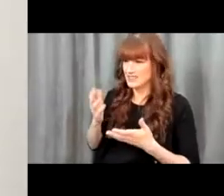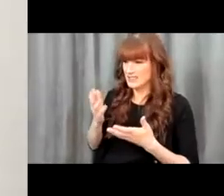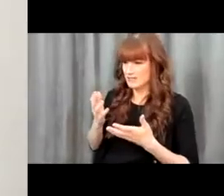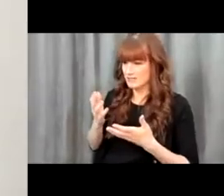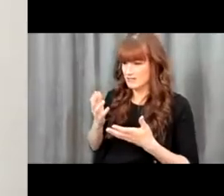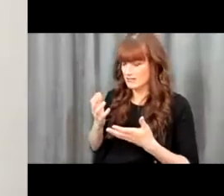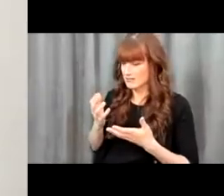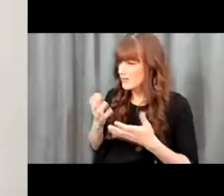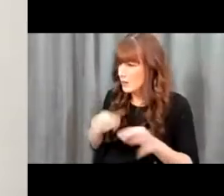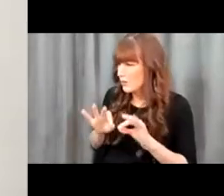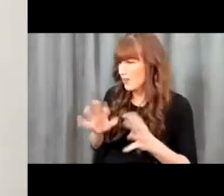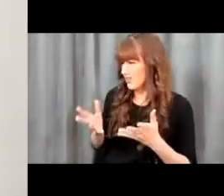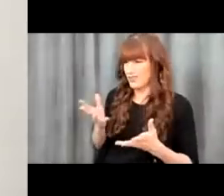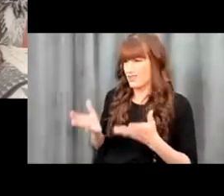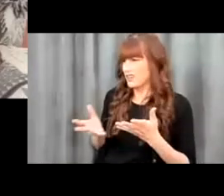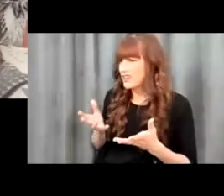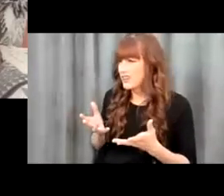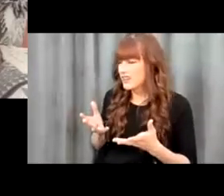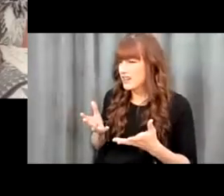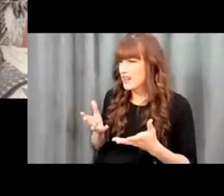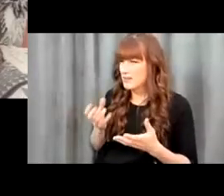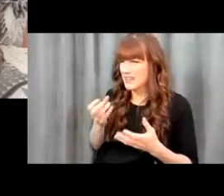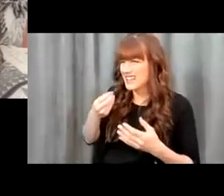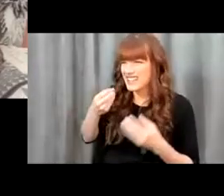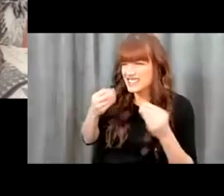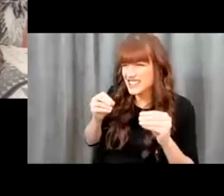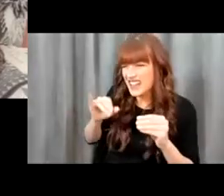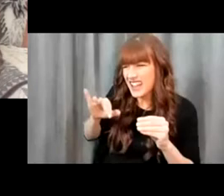Isn't that how I turn into a sellout?